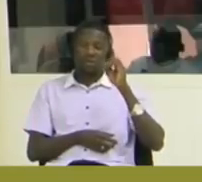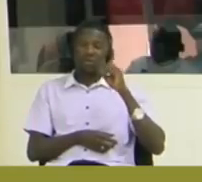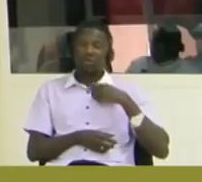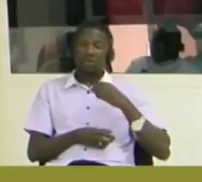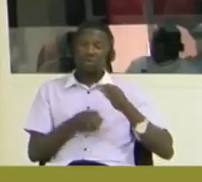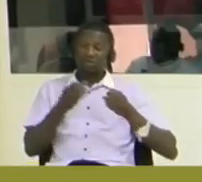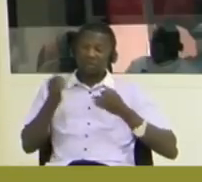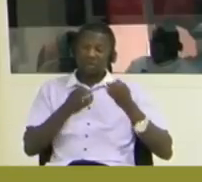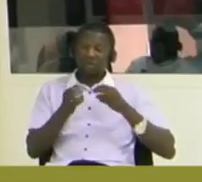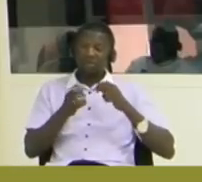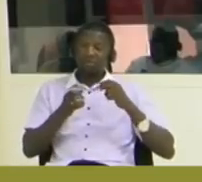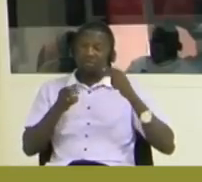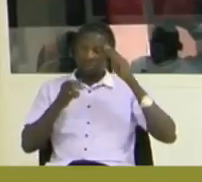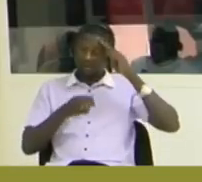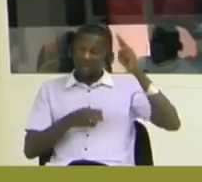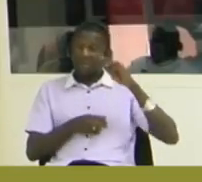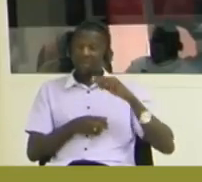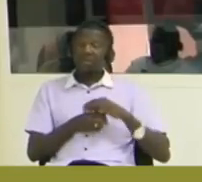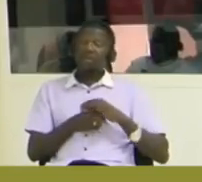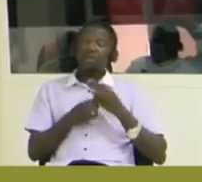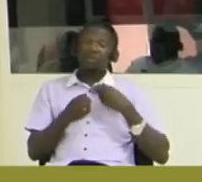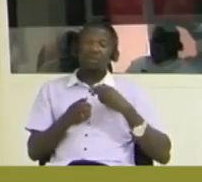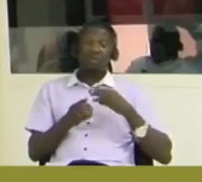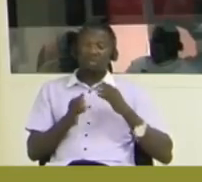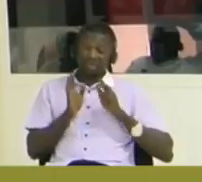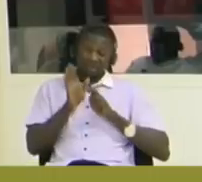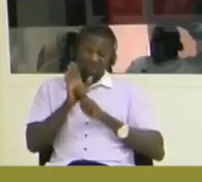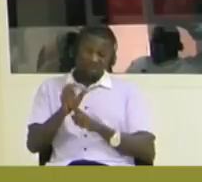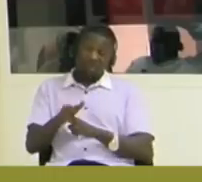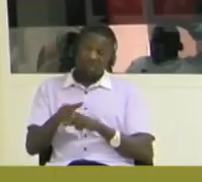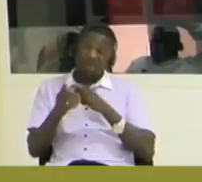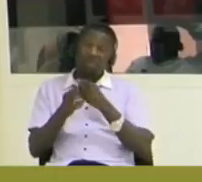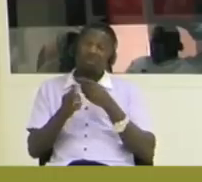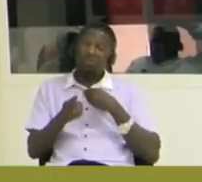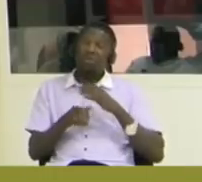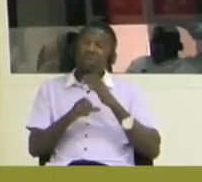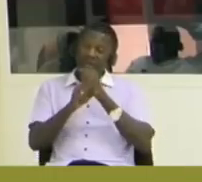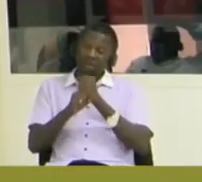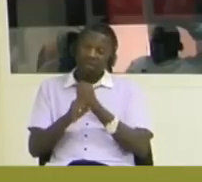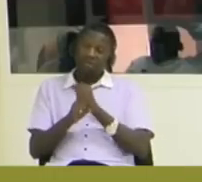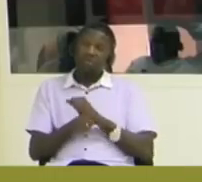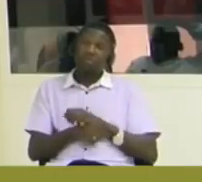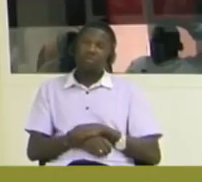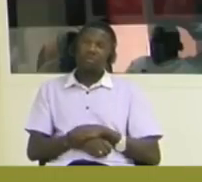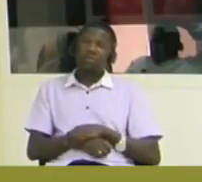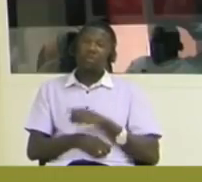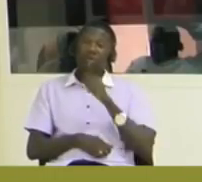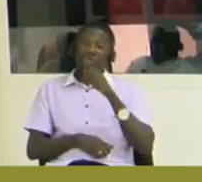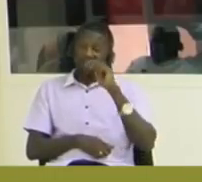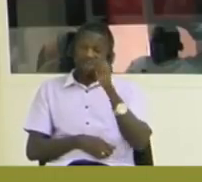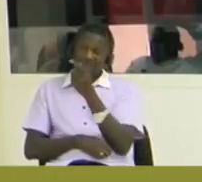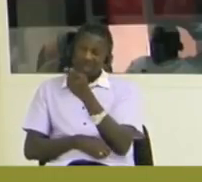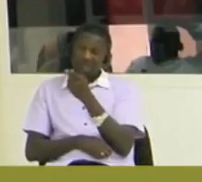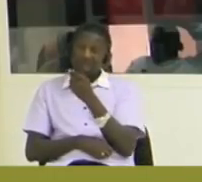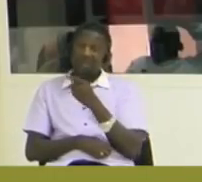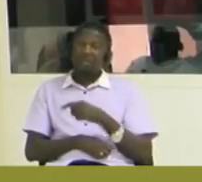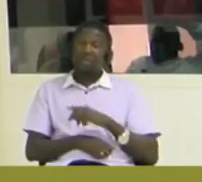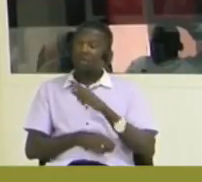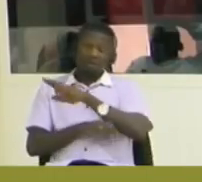expertise to keep the economy going. Was he a star in that cabinet? Everyone was a star. Was he regarded